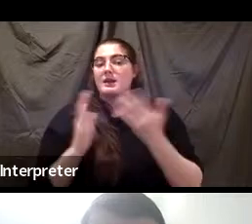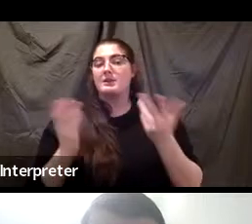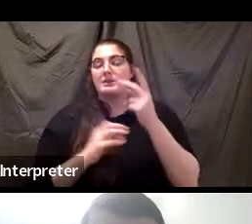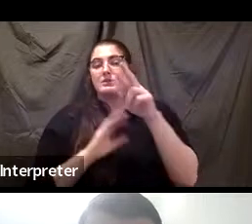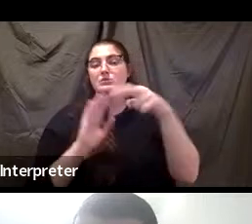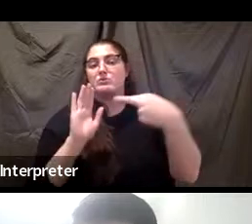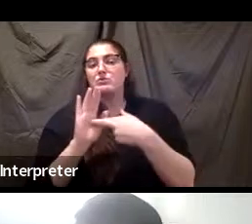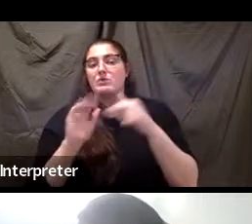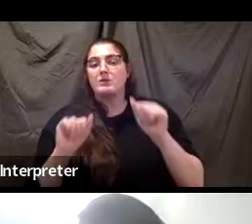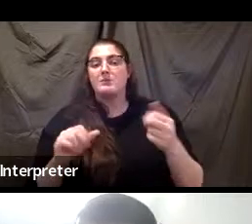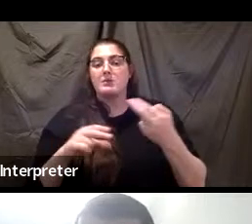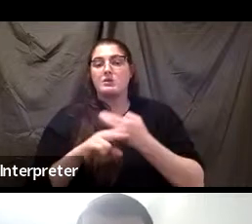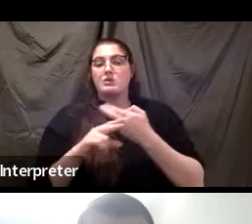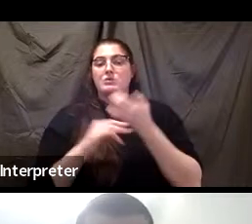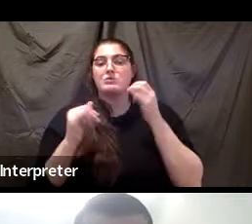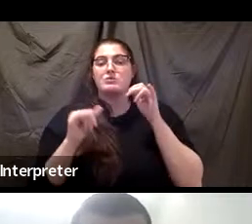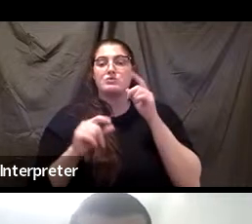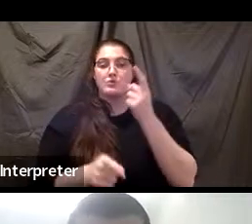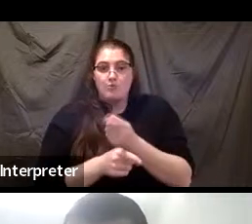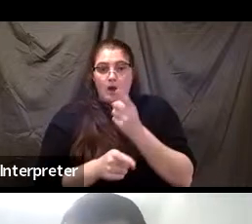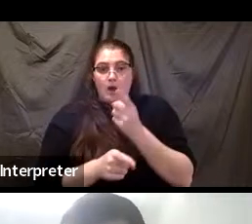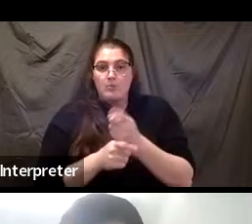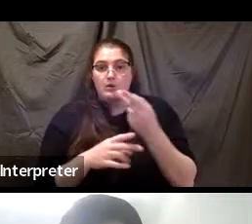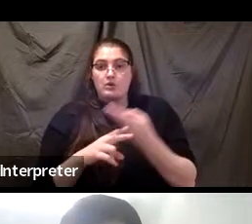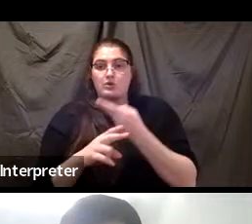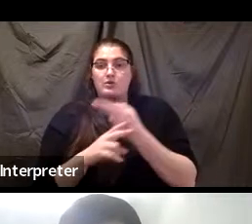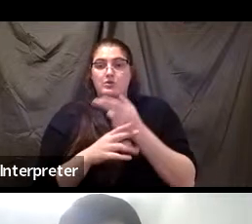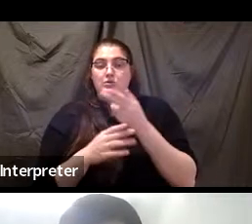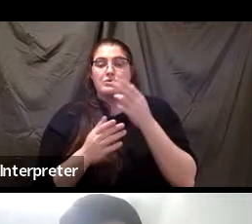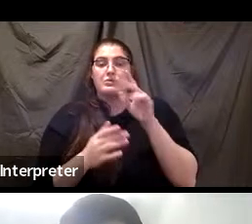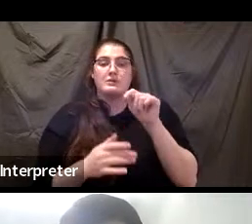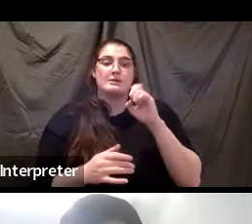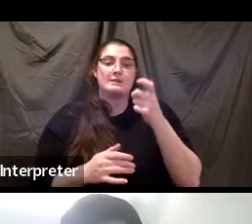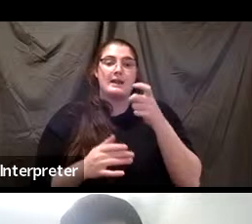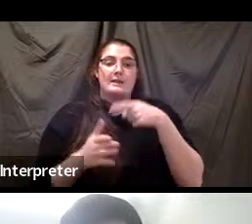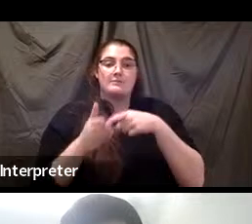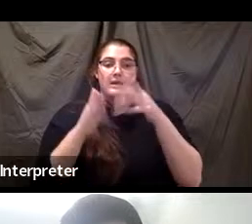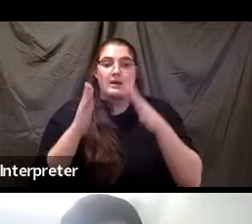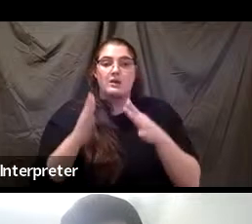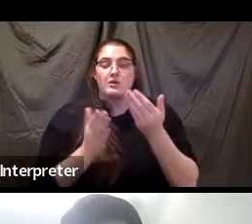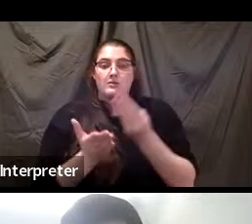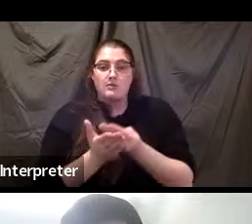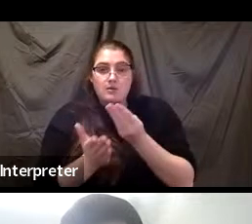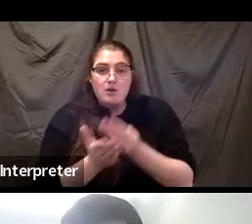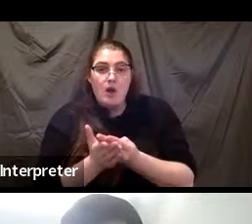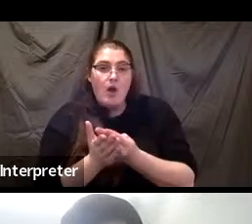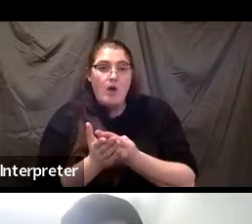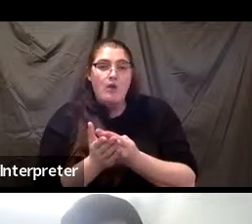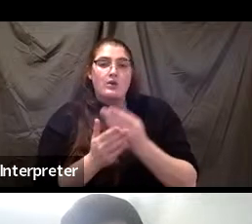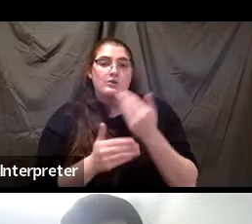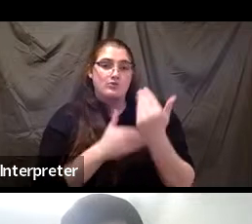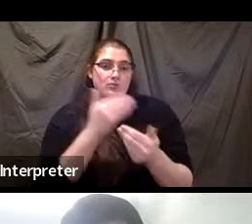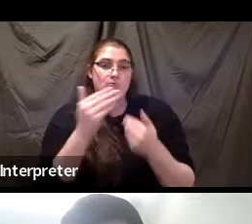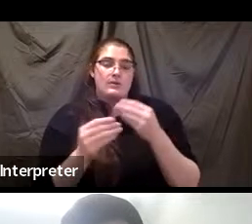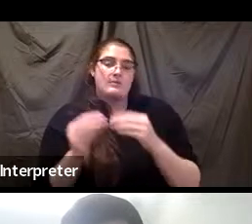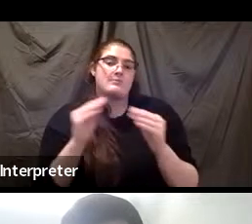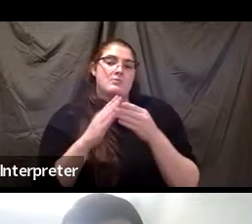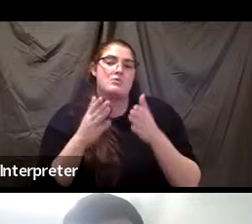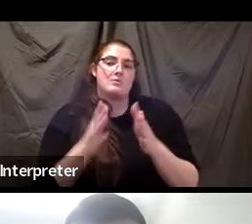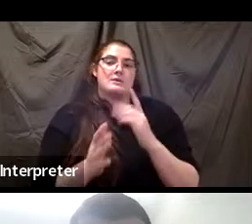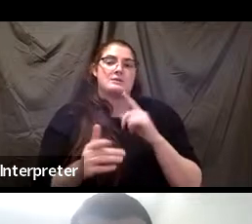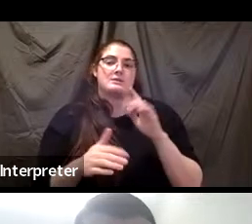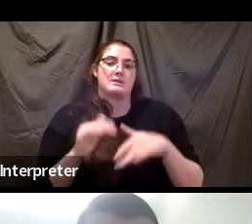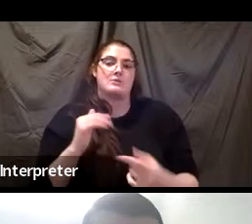used to properly use taxpayer dollars to move this commission forward in more ways than one. So That's our